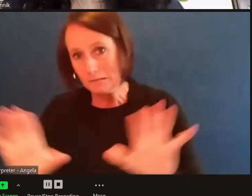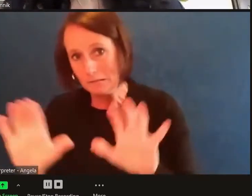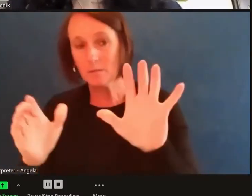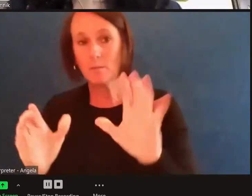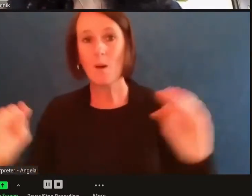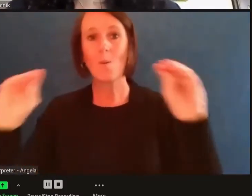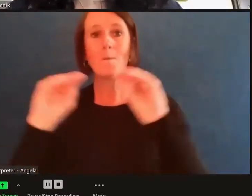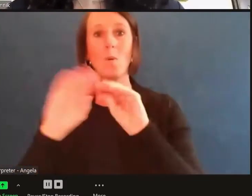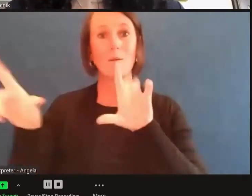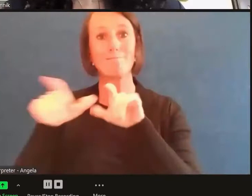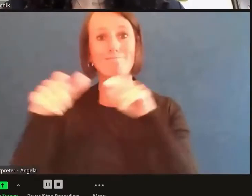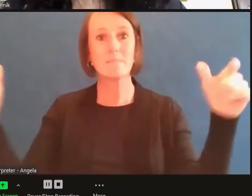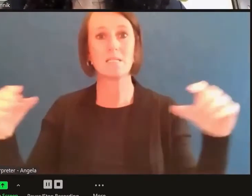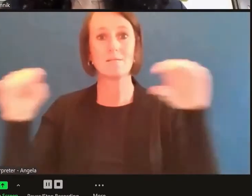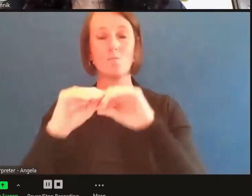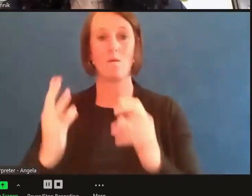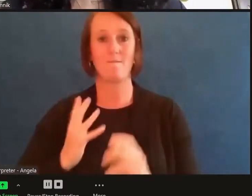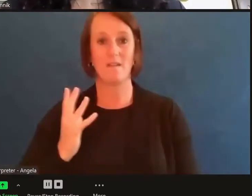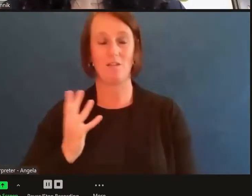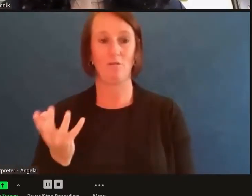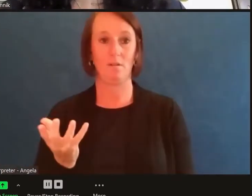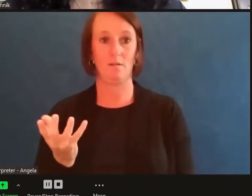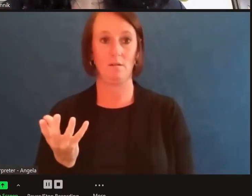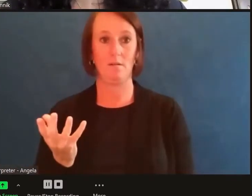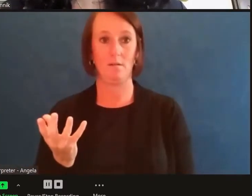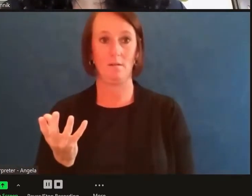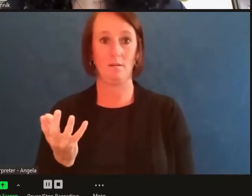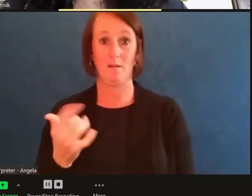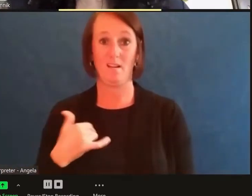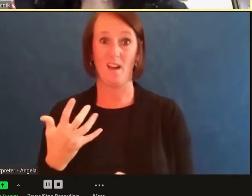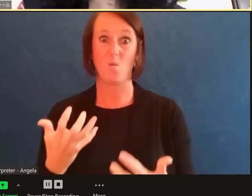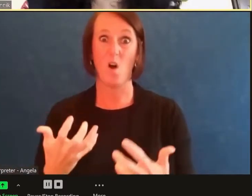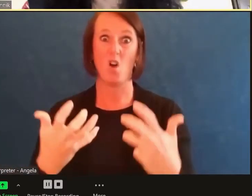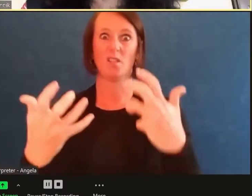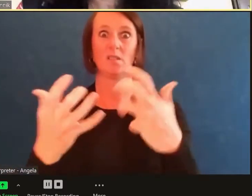fancier. I want more because I'm really greedy.